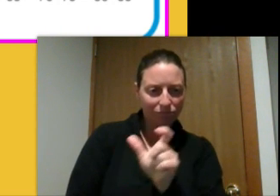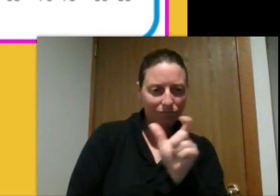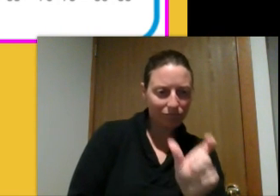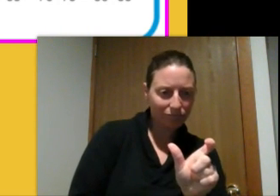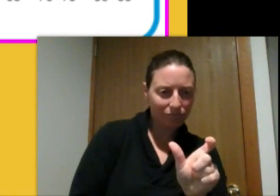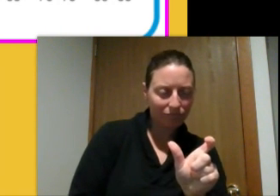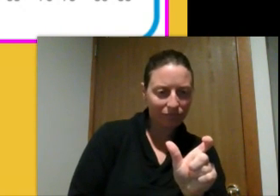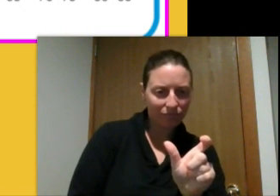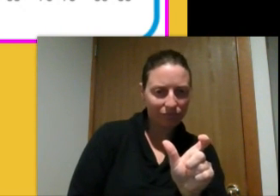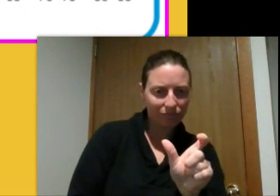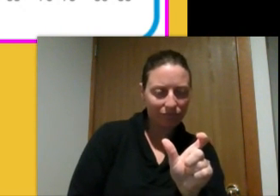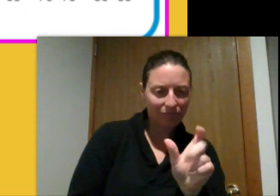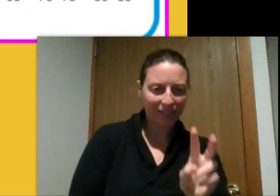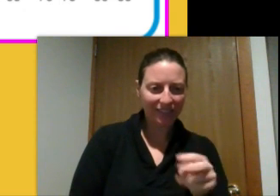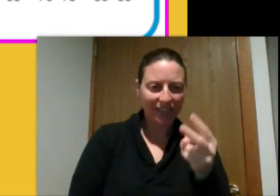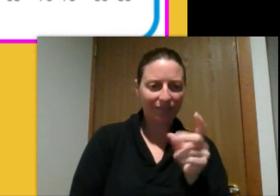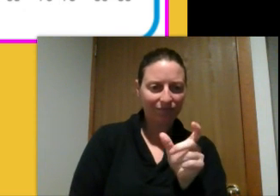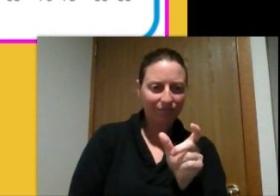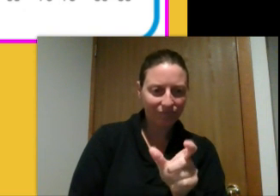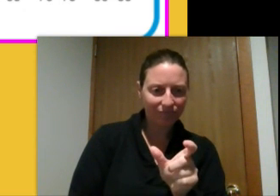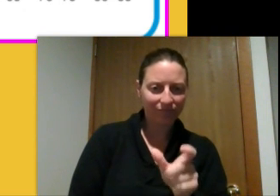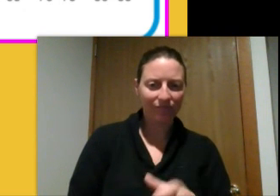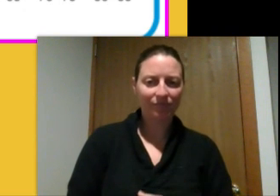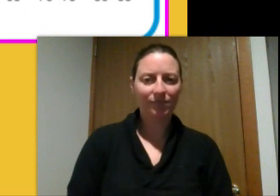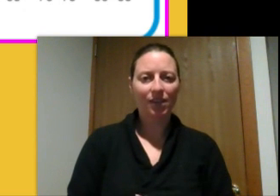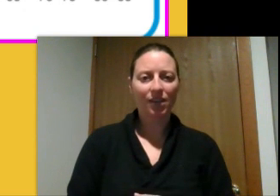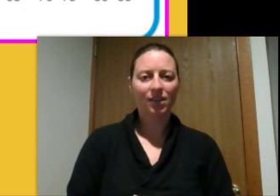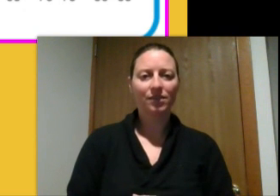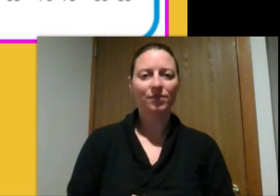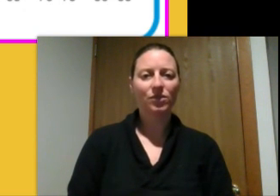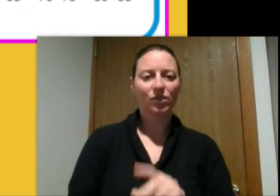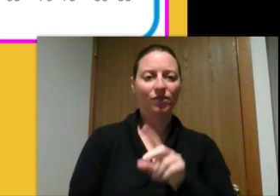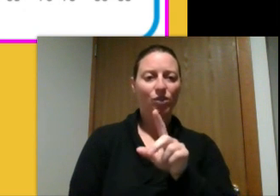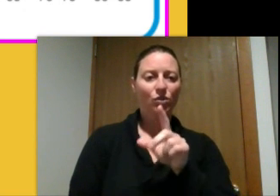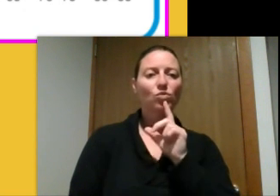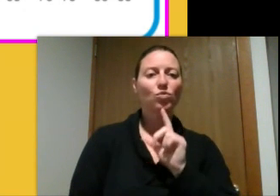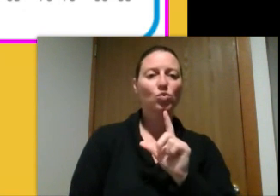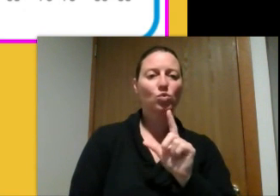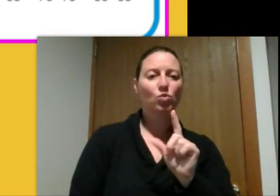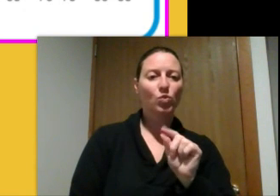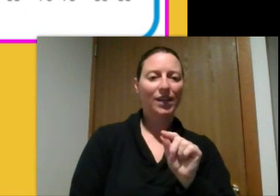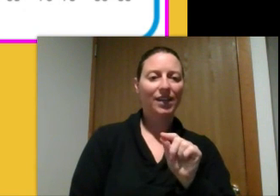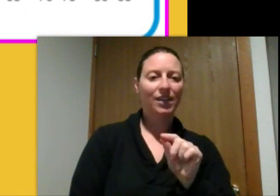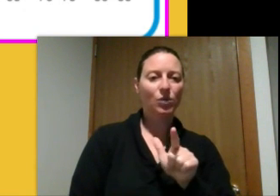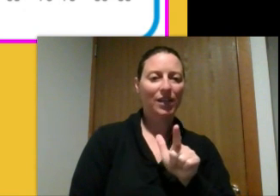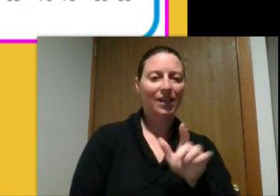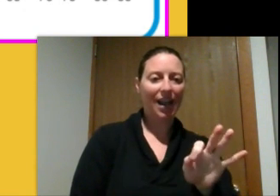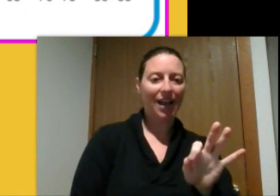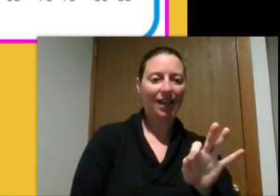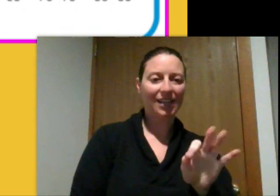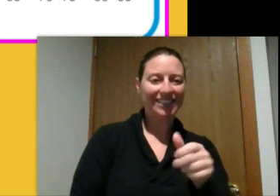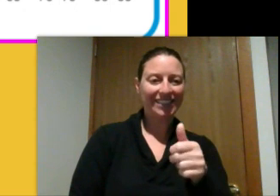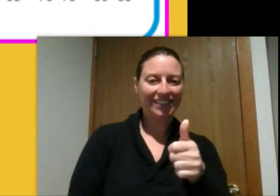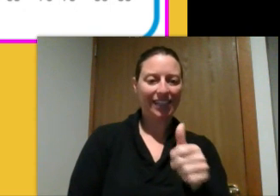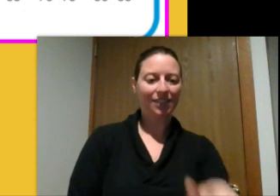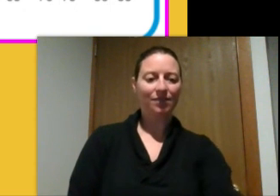And we get 7 for 20 to 29, and 10 winners